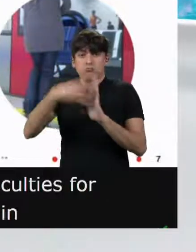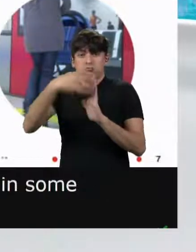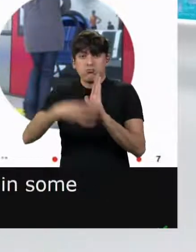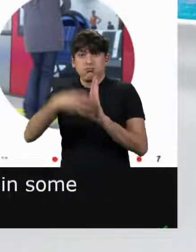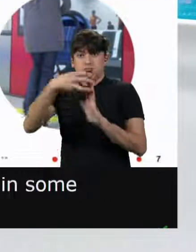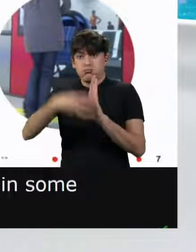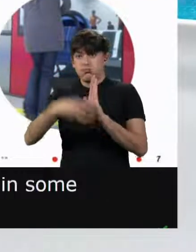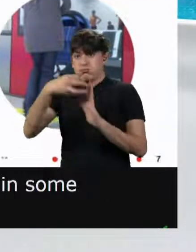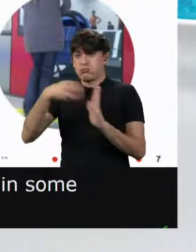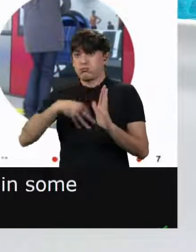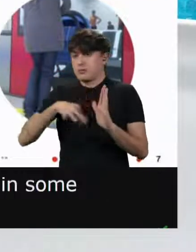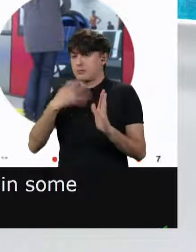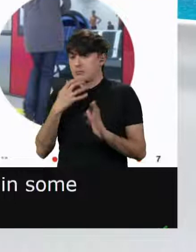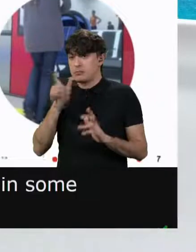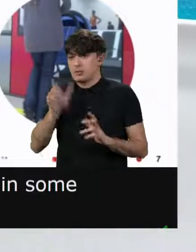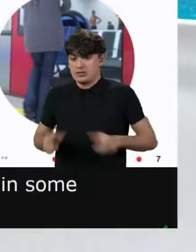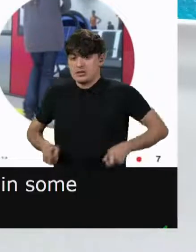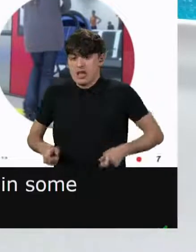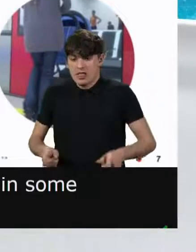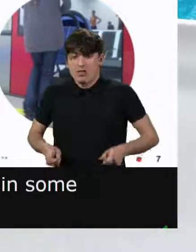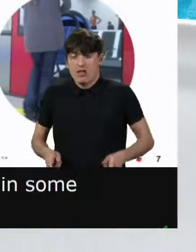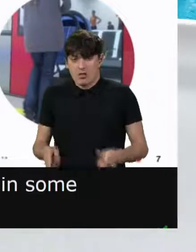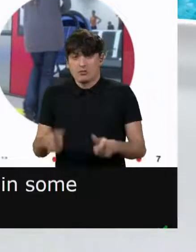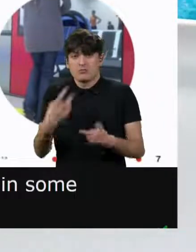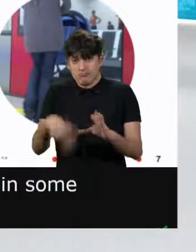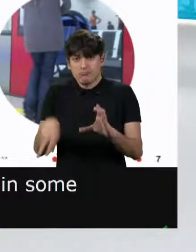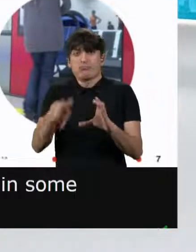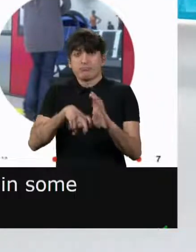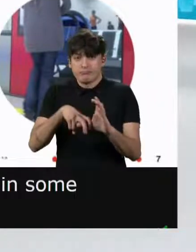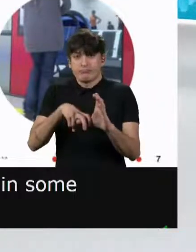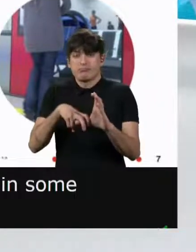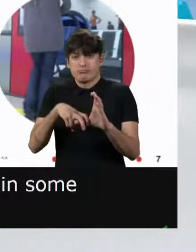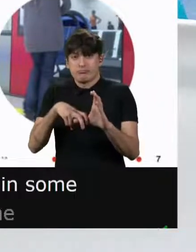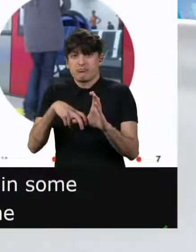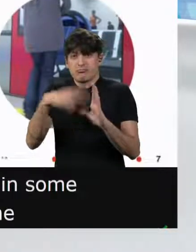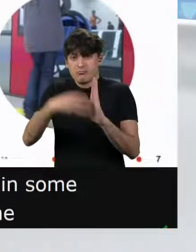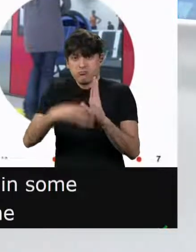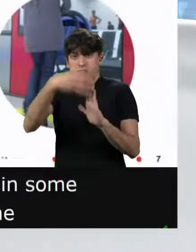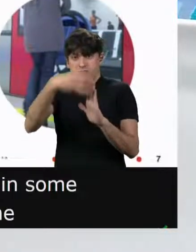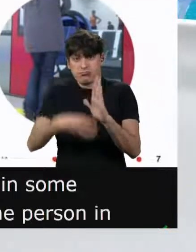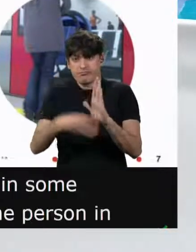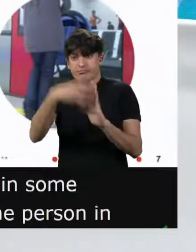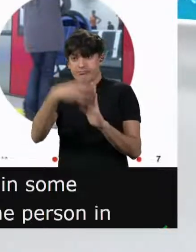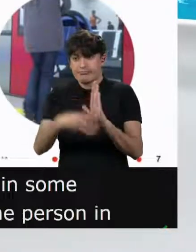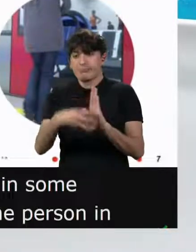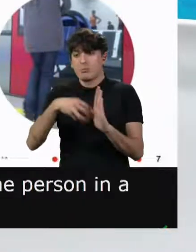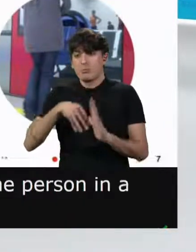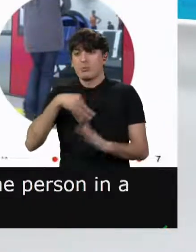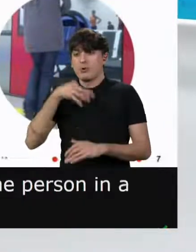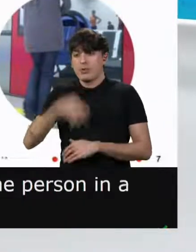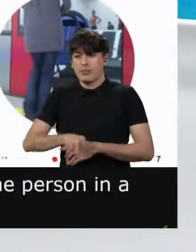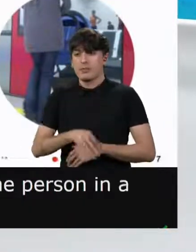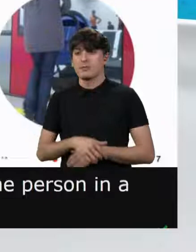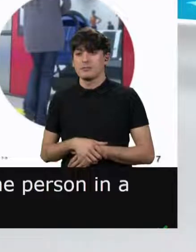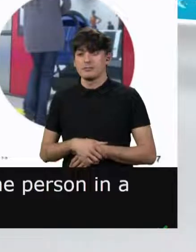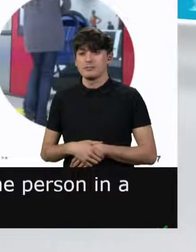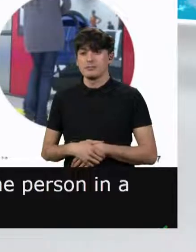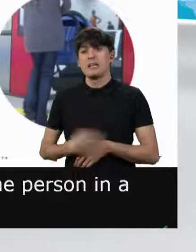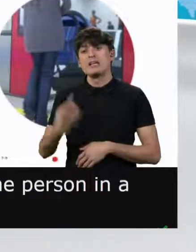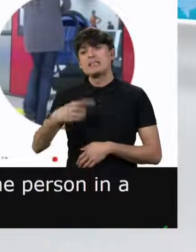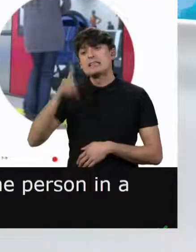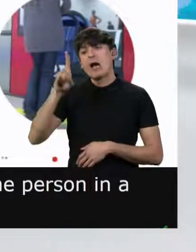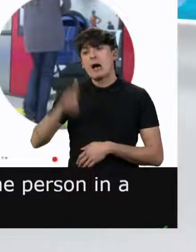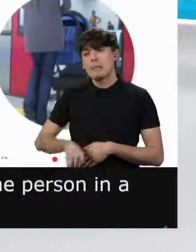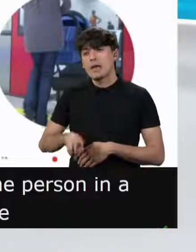on trains, so that the person in a wheelchair can go in, it can go up or down to the top level or the bottom level of the